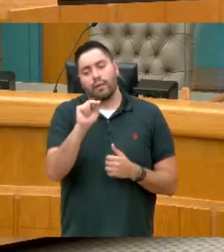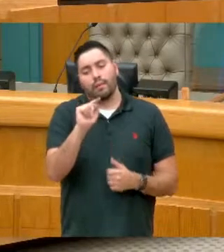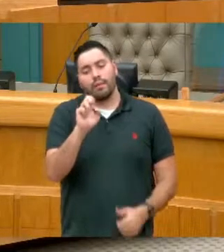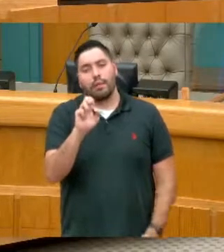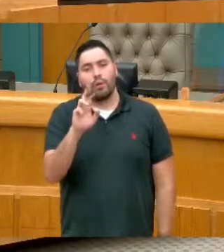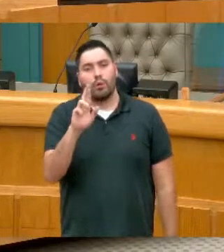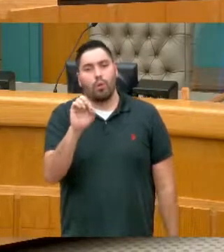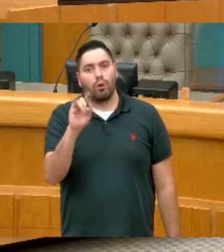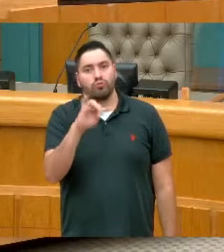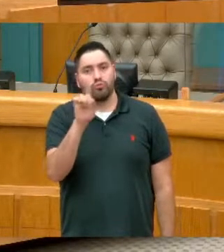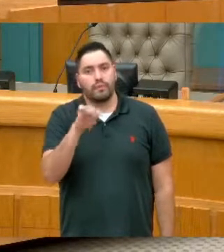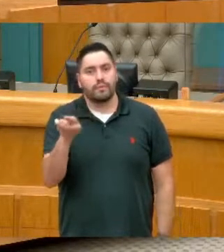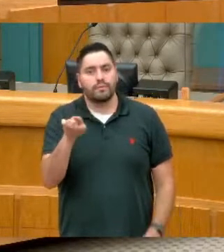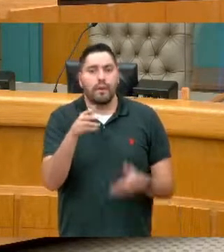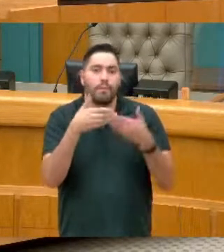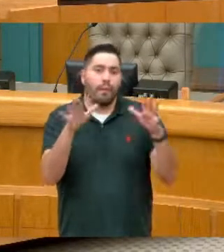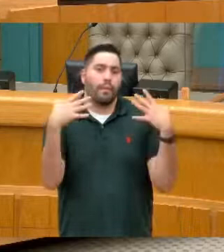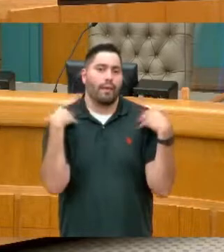some tax money